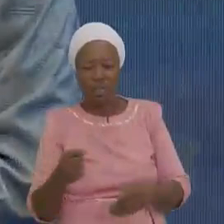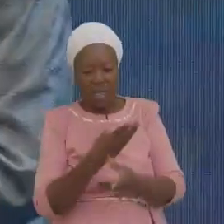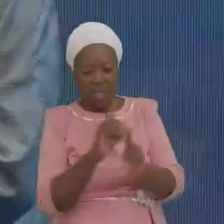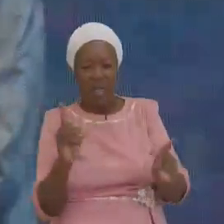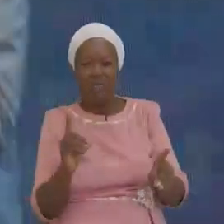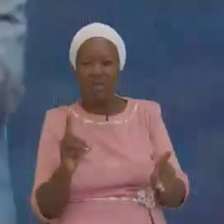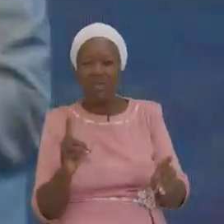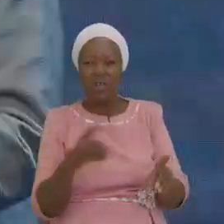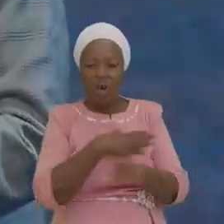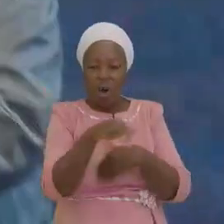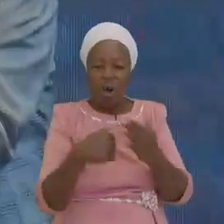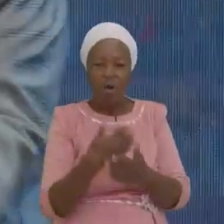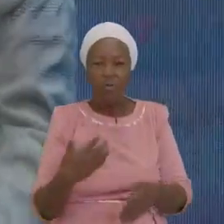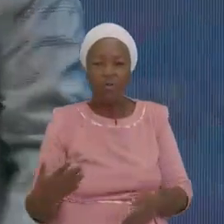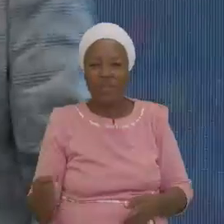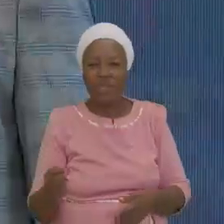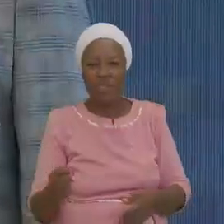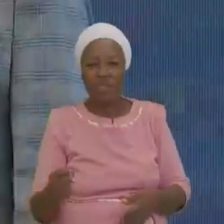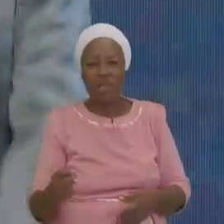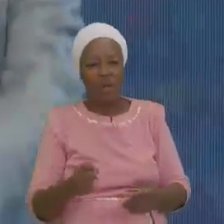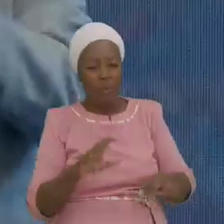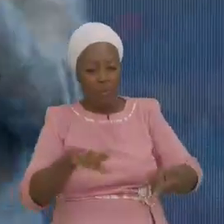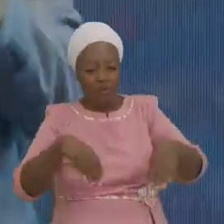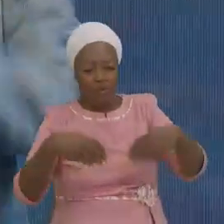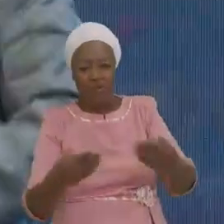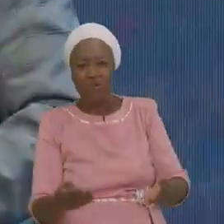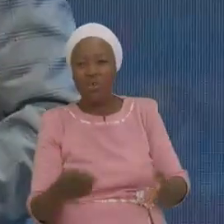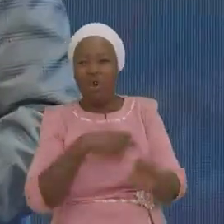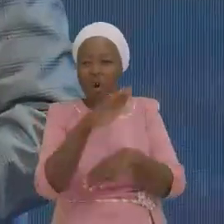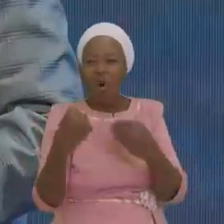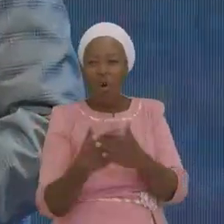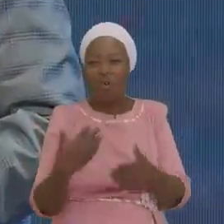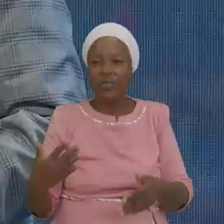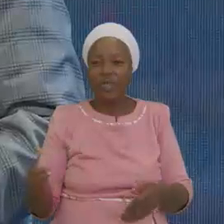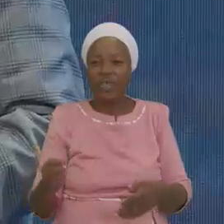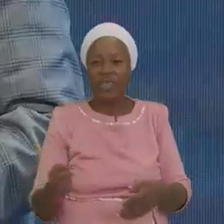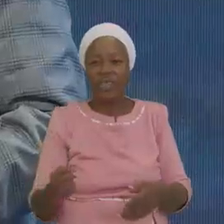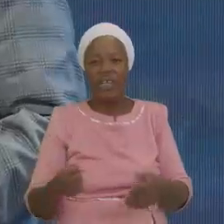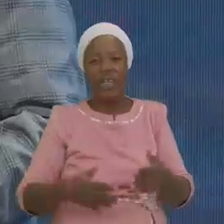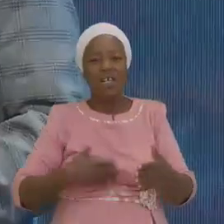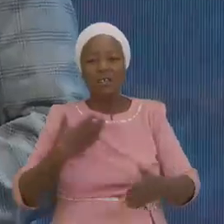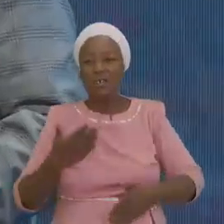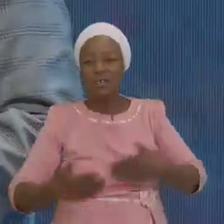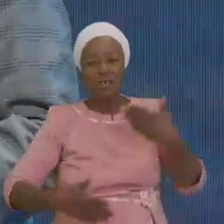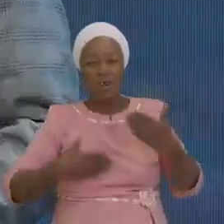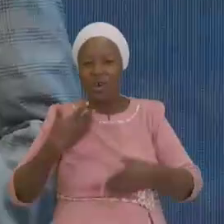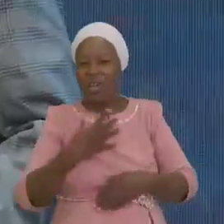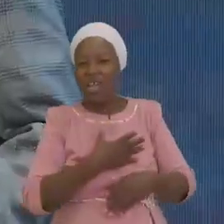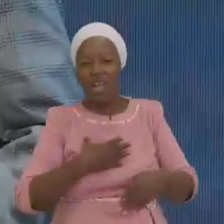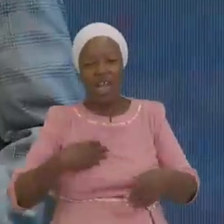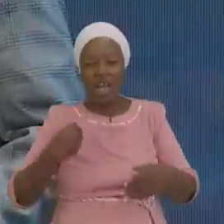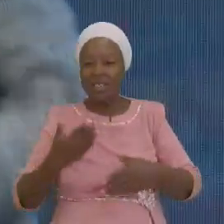deliverance, all things, provision, all things, joy and